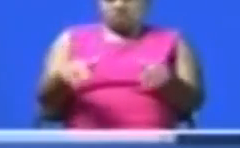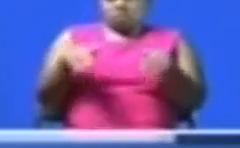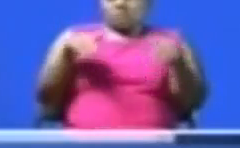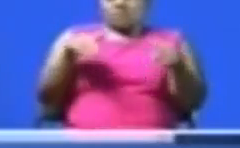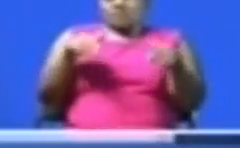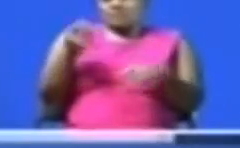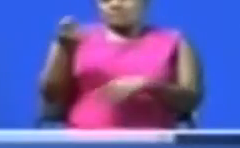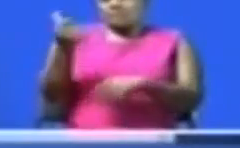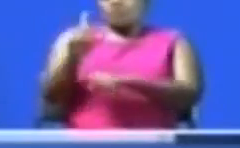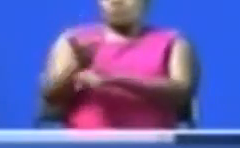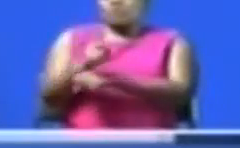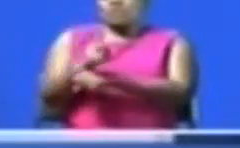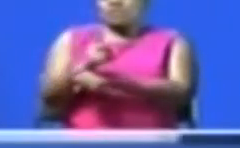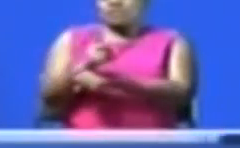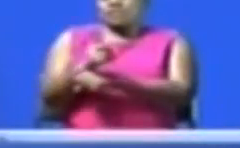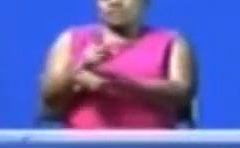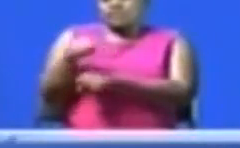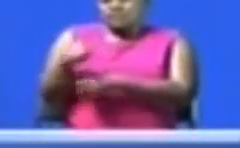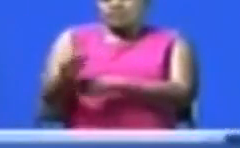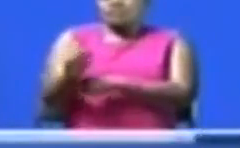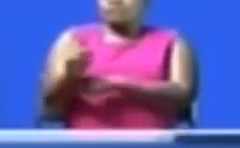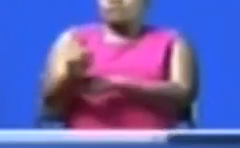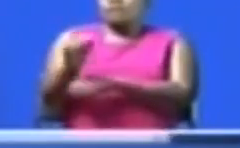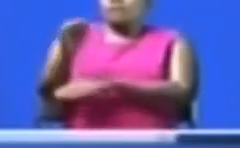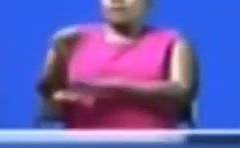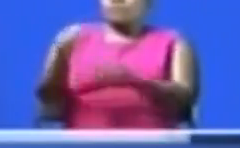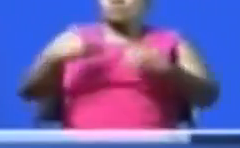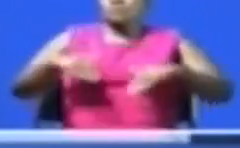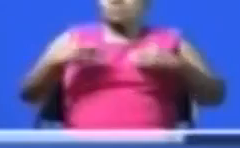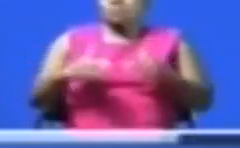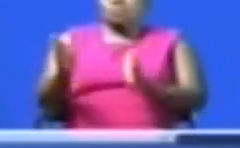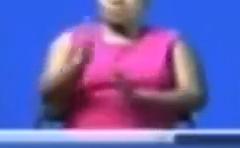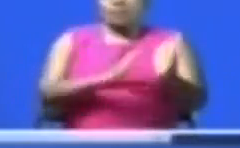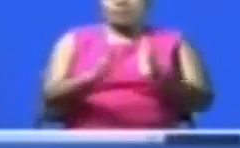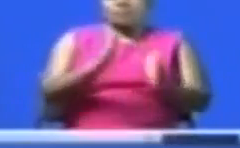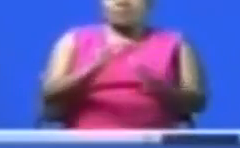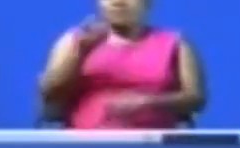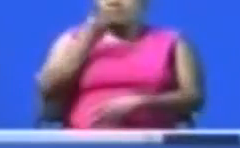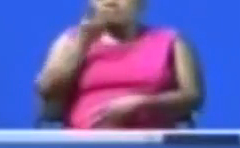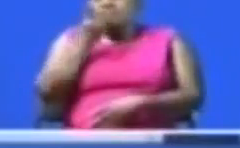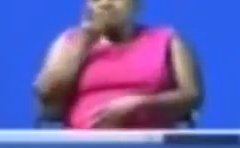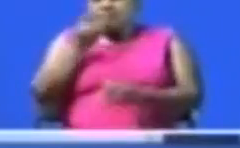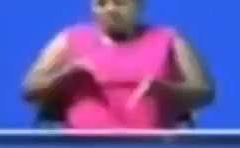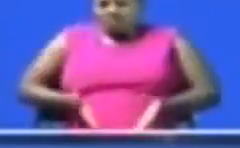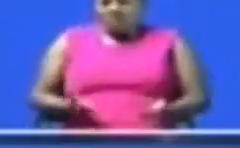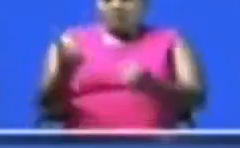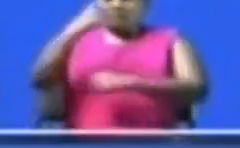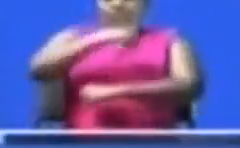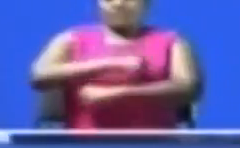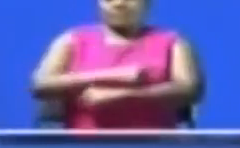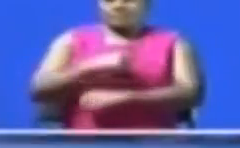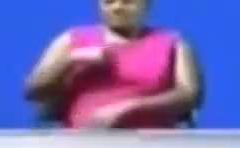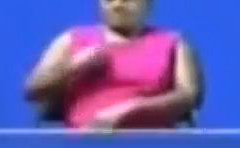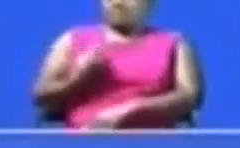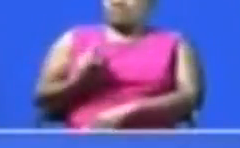the few minutes, the few days before that, she was actually asking people. She had plans for dinner tonight for her birthday. As for